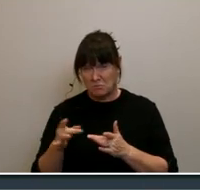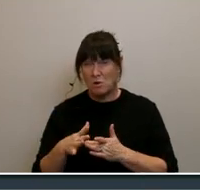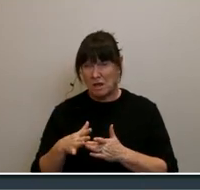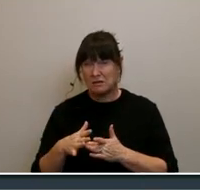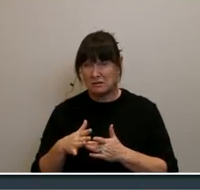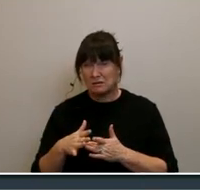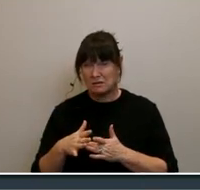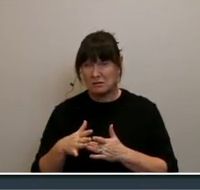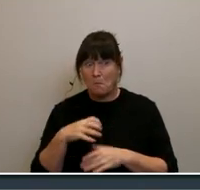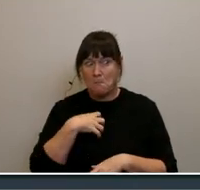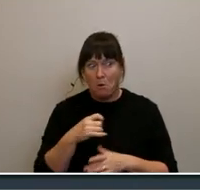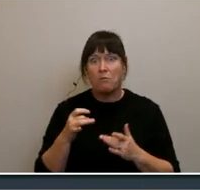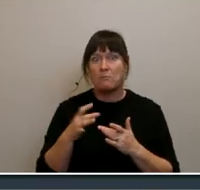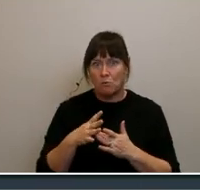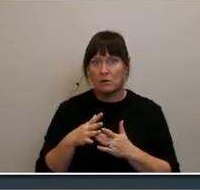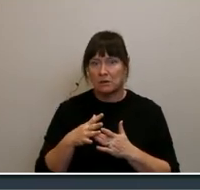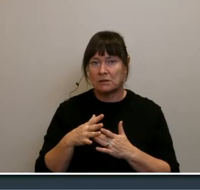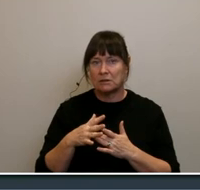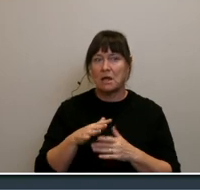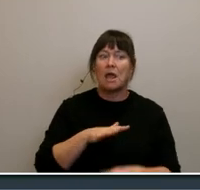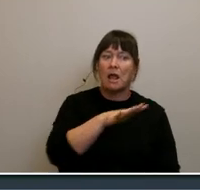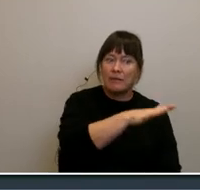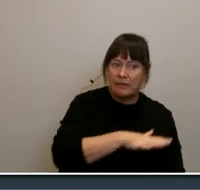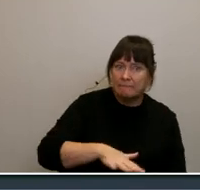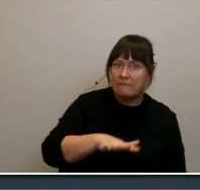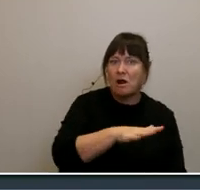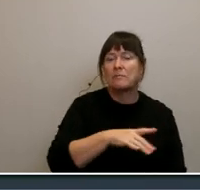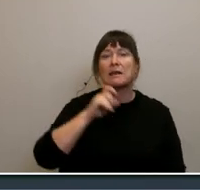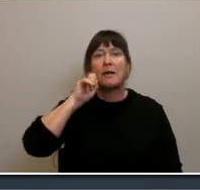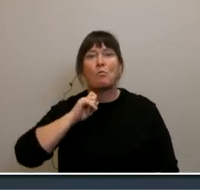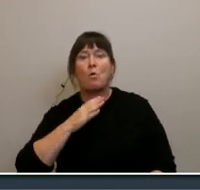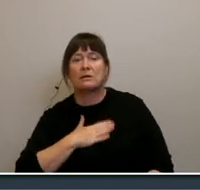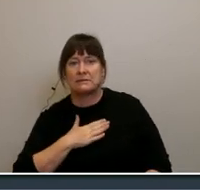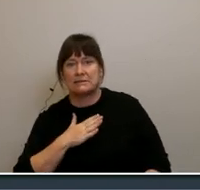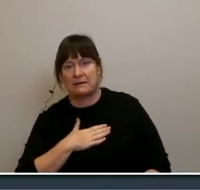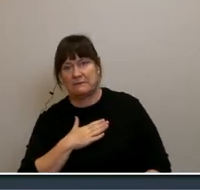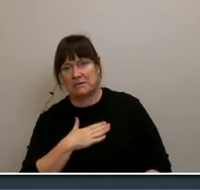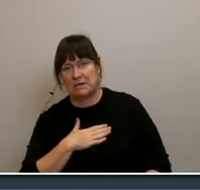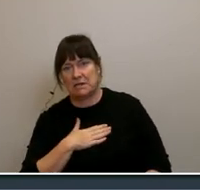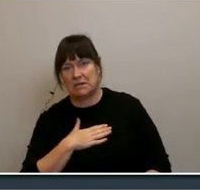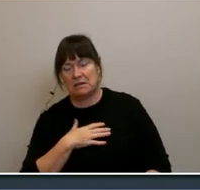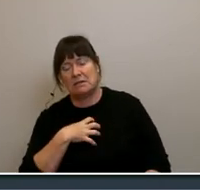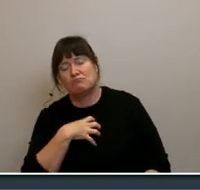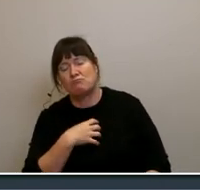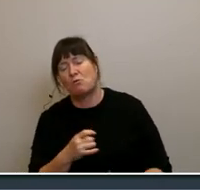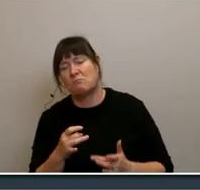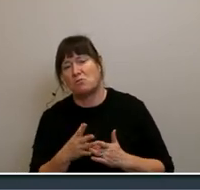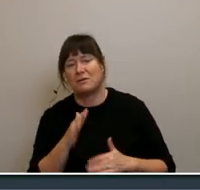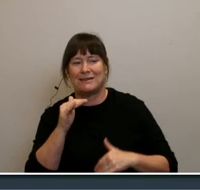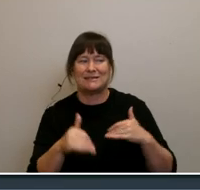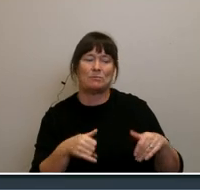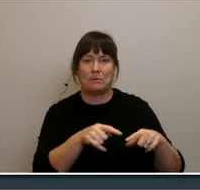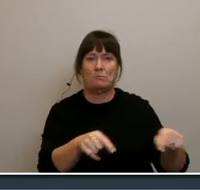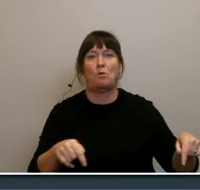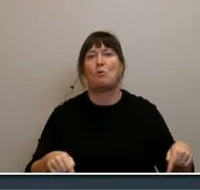and water safety, as far as pollution goes, are far more important issues.